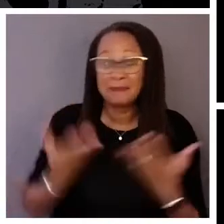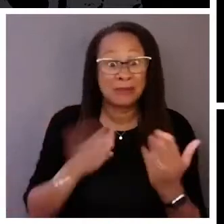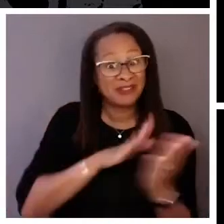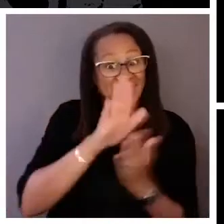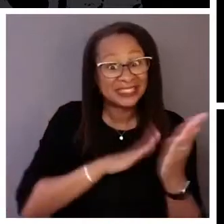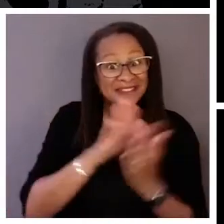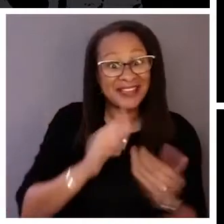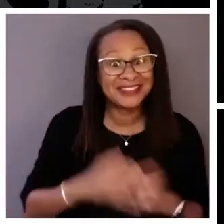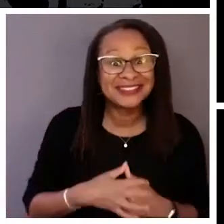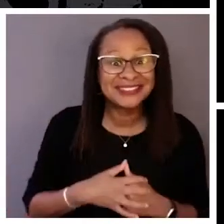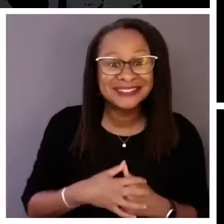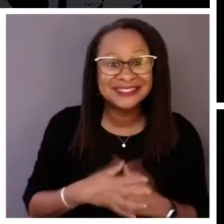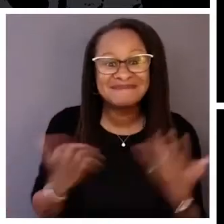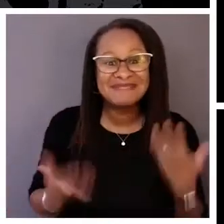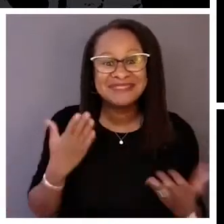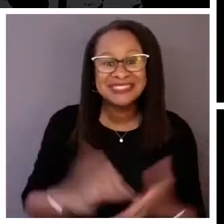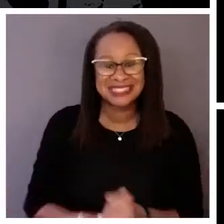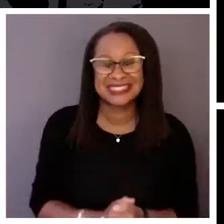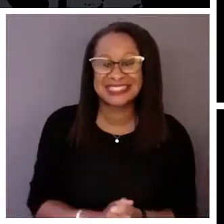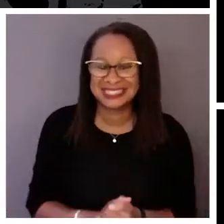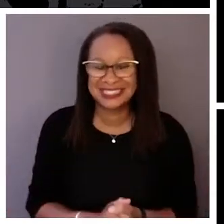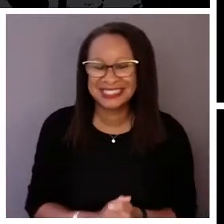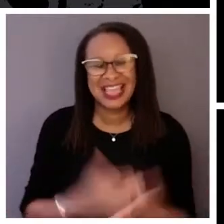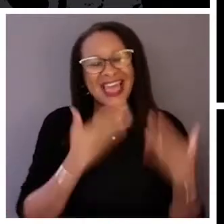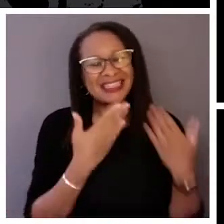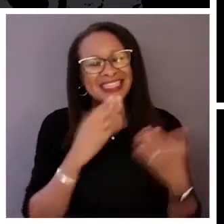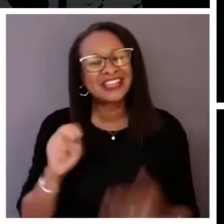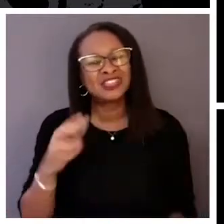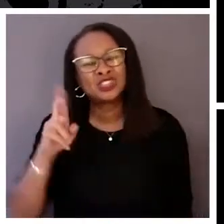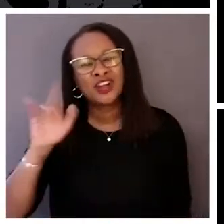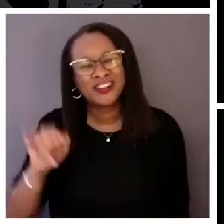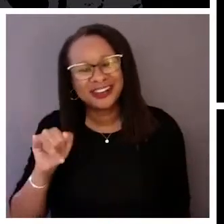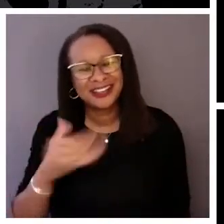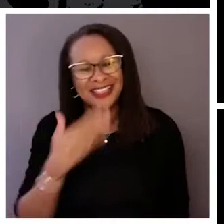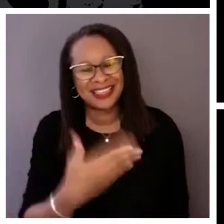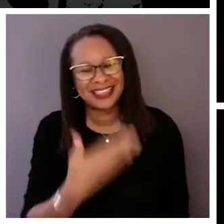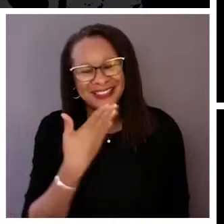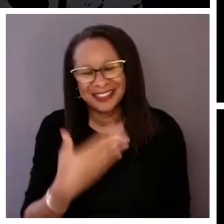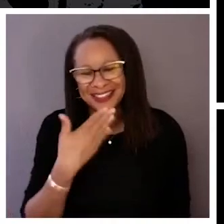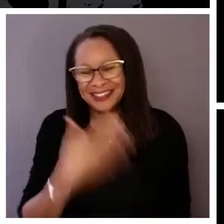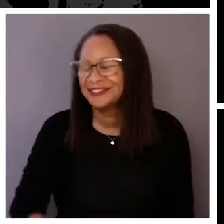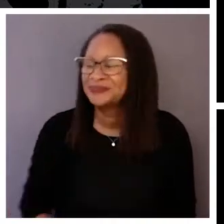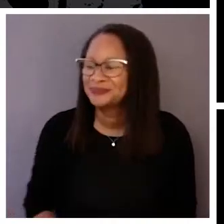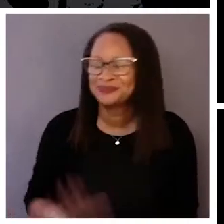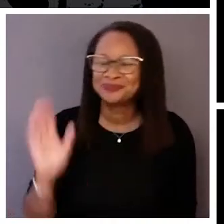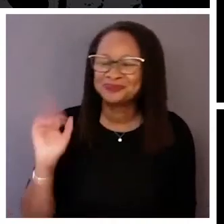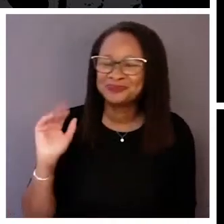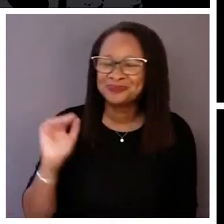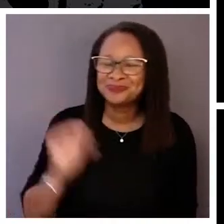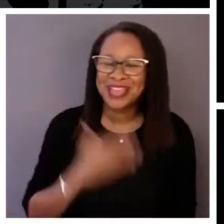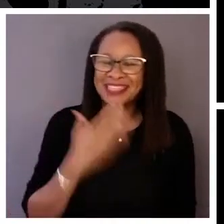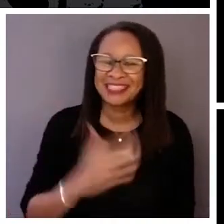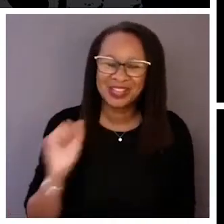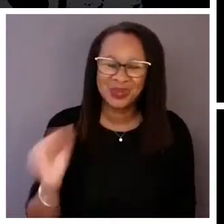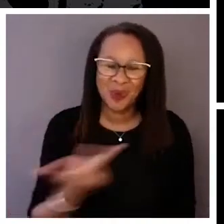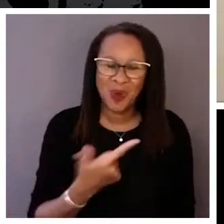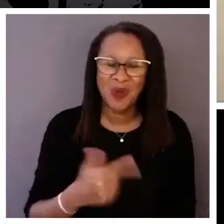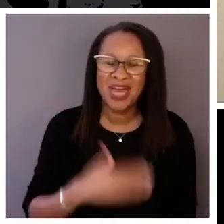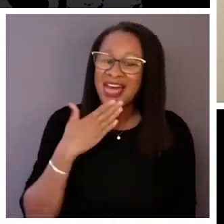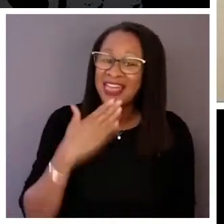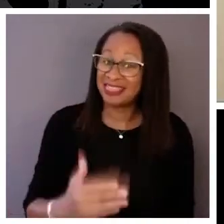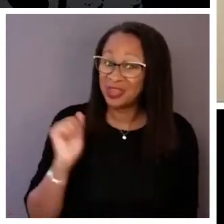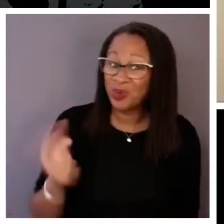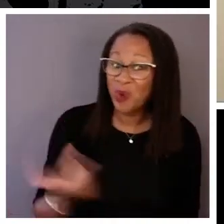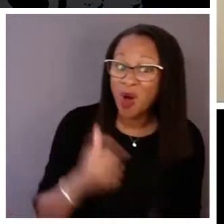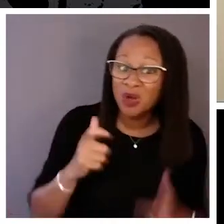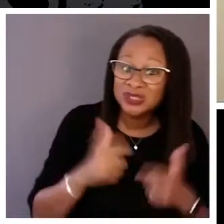in person. Yeah. Thank you, Shari. Thank you, Shari. Thank you, Shari. Thanks, guys.